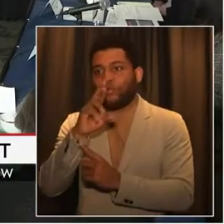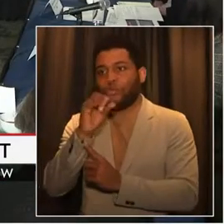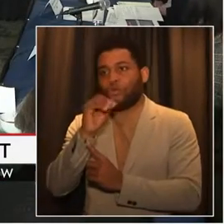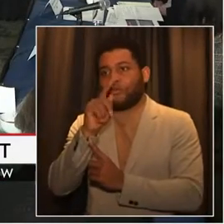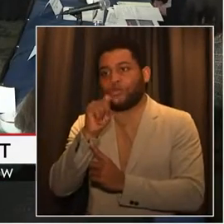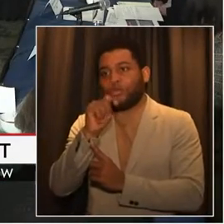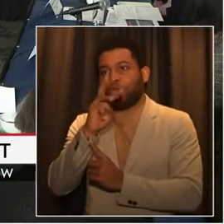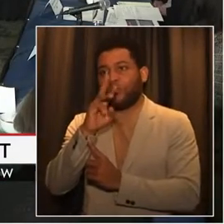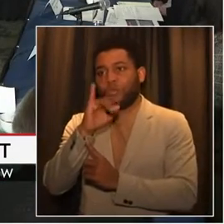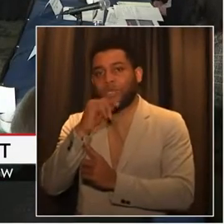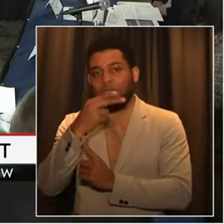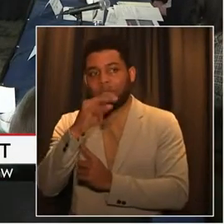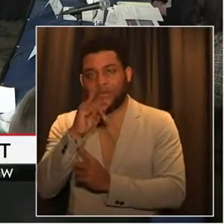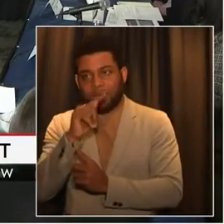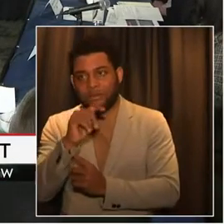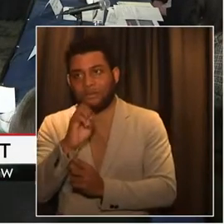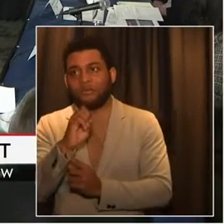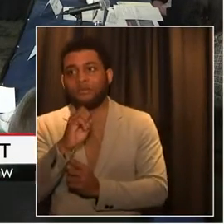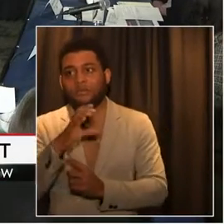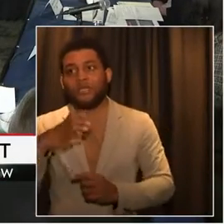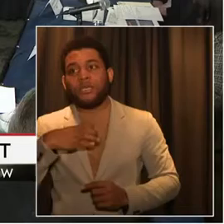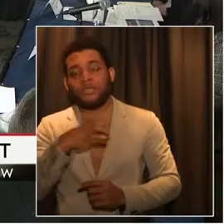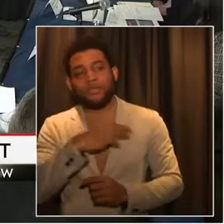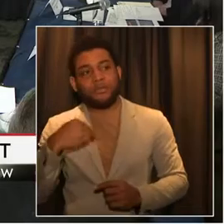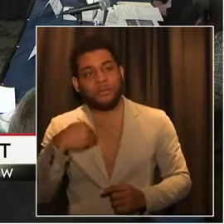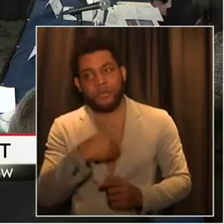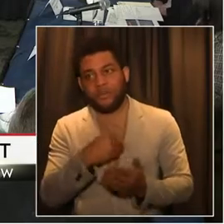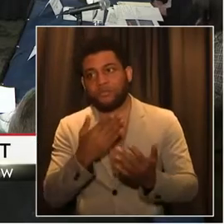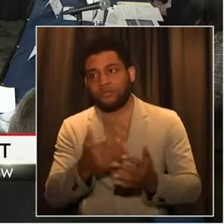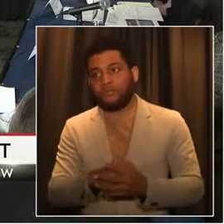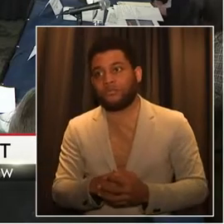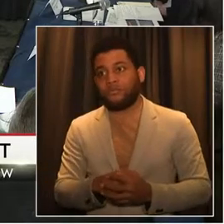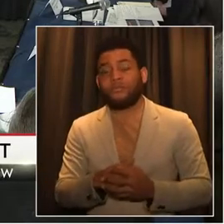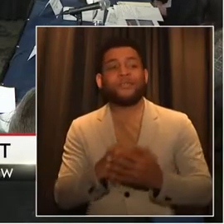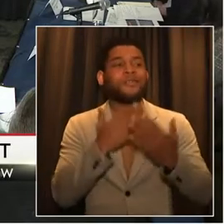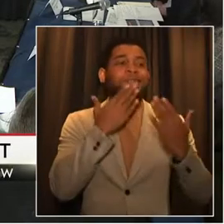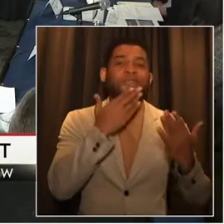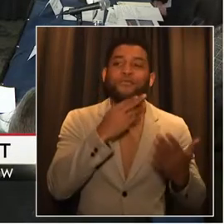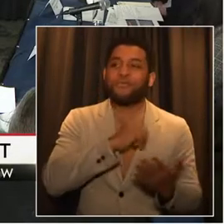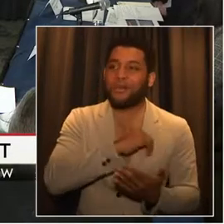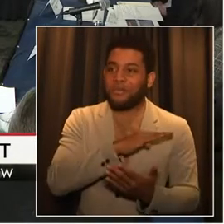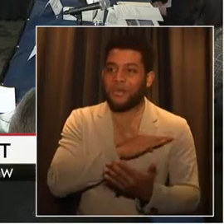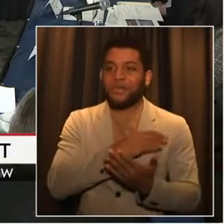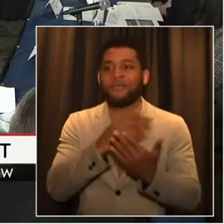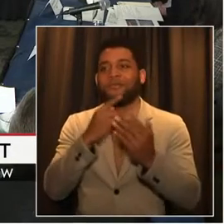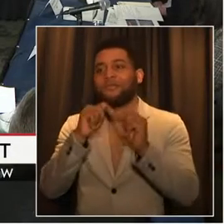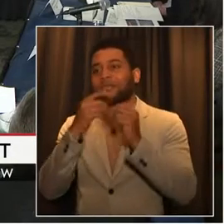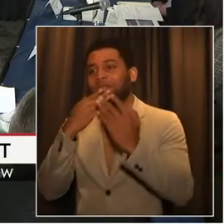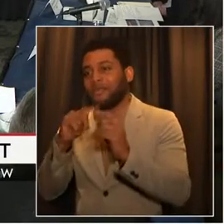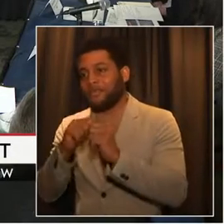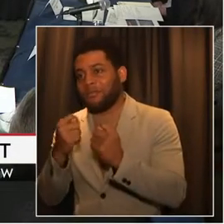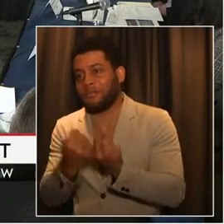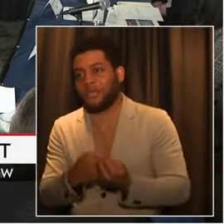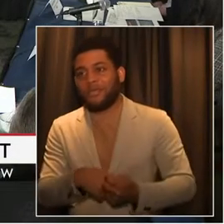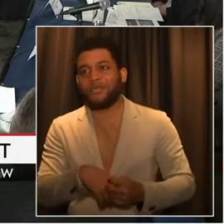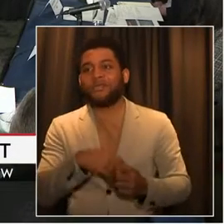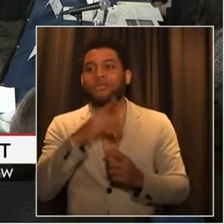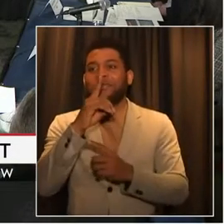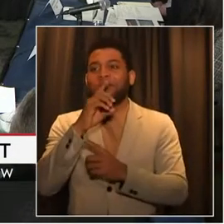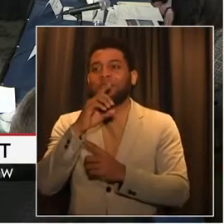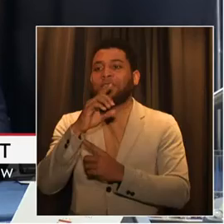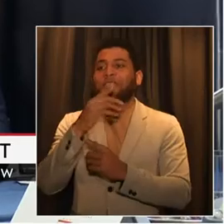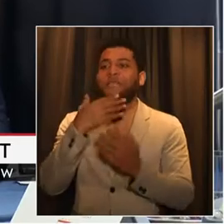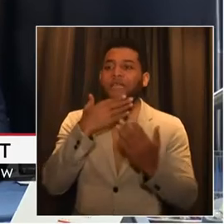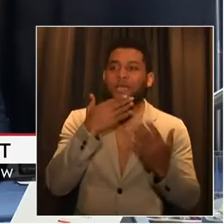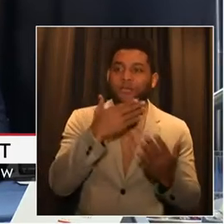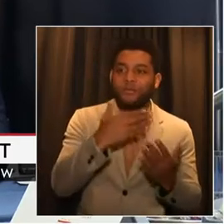and to your team, and to Jody McLean and Deborah Ratner-Salzberg for being part of this. I think it